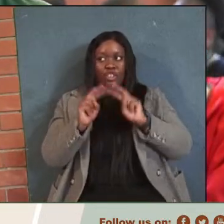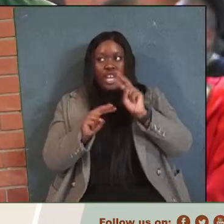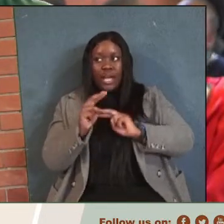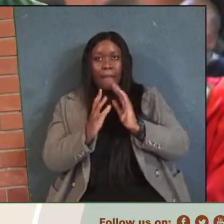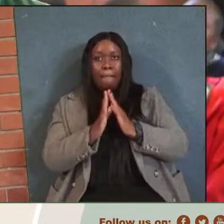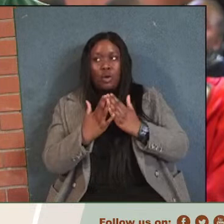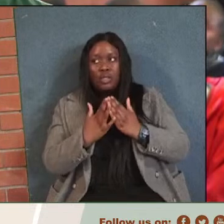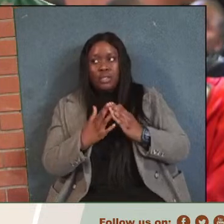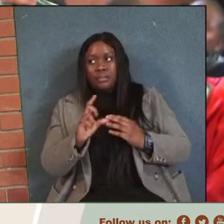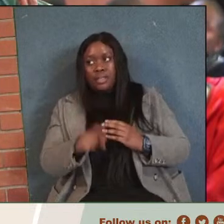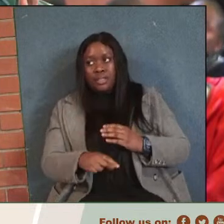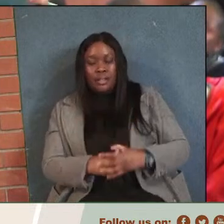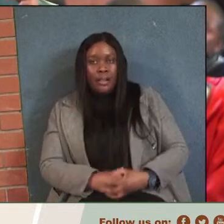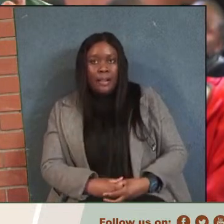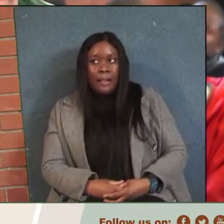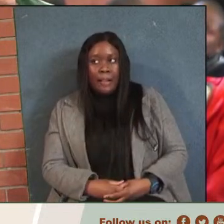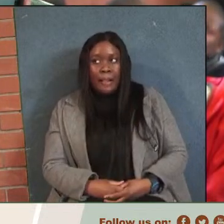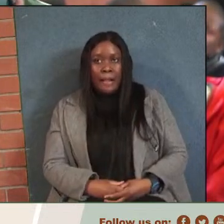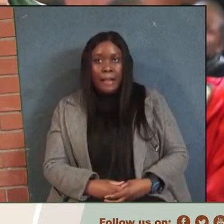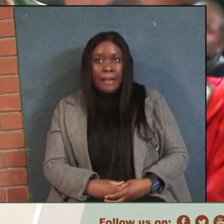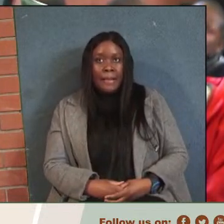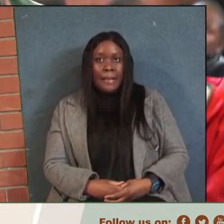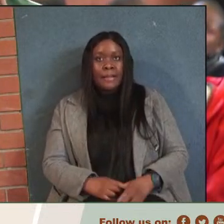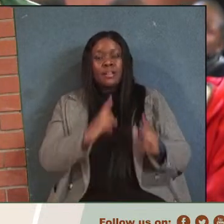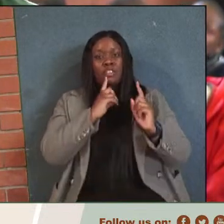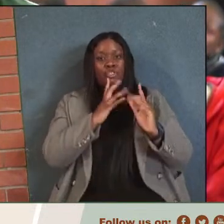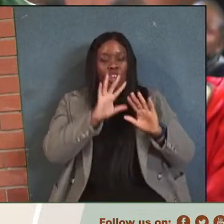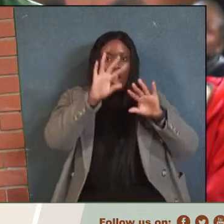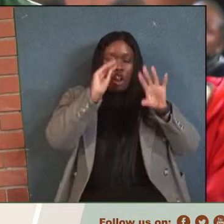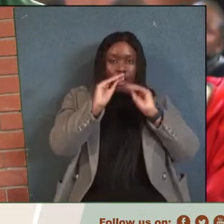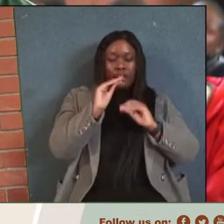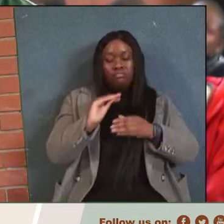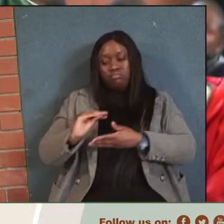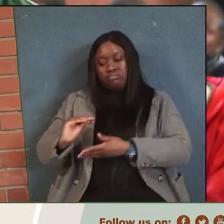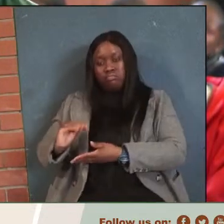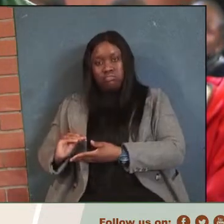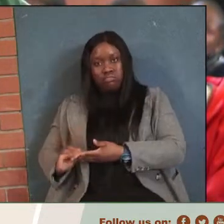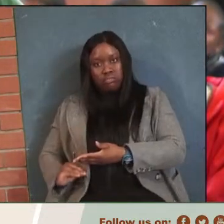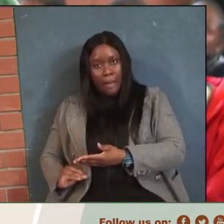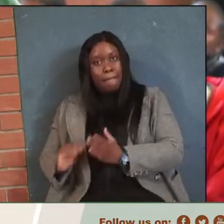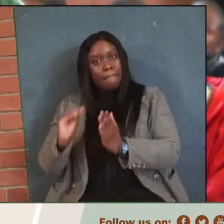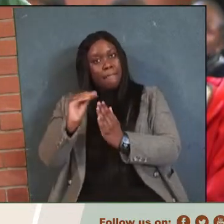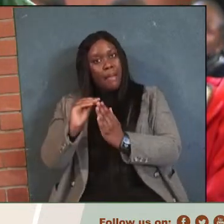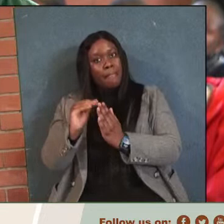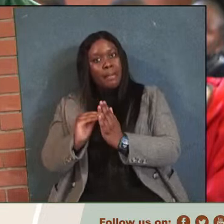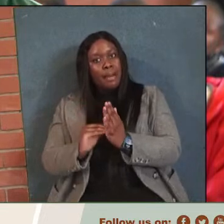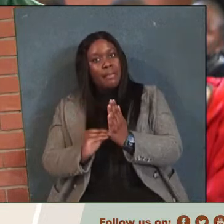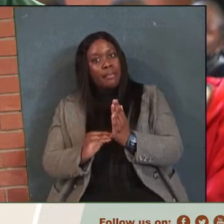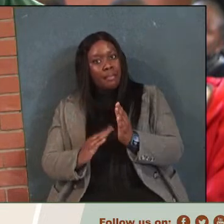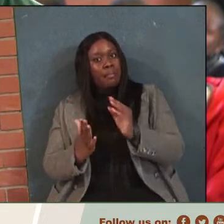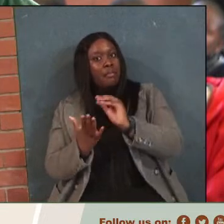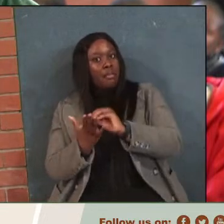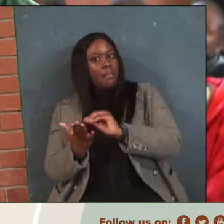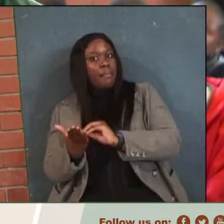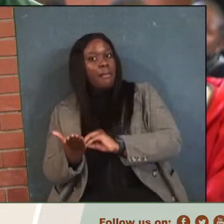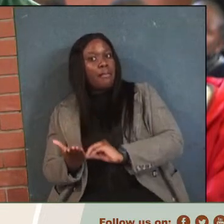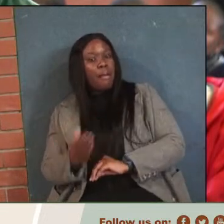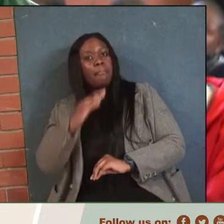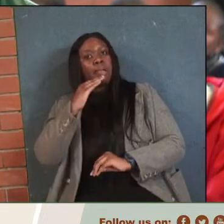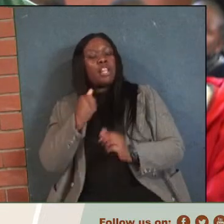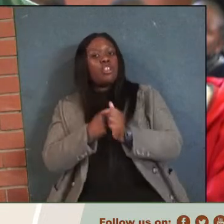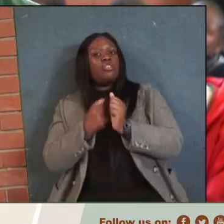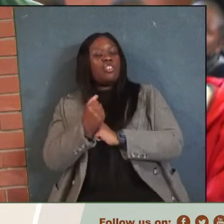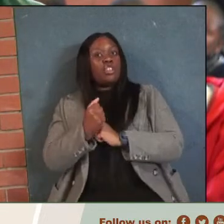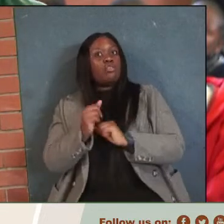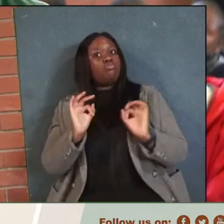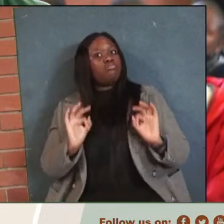that since learners are actively learning and actively taking down notes, then that means that school infrastructure is doing good. But